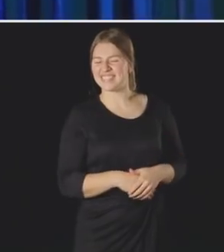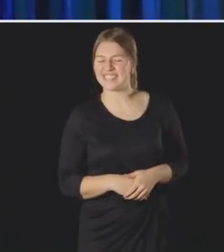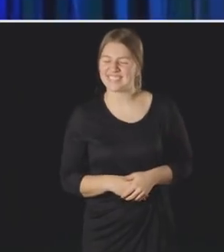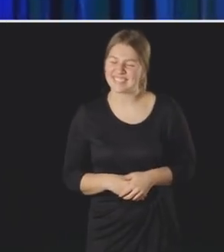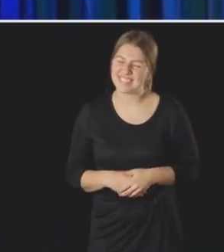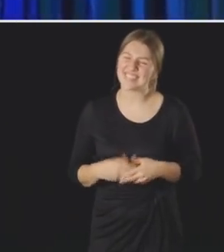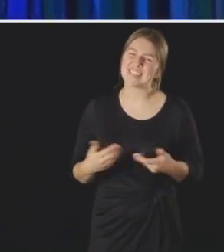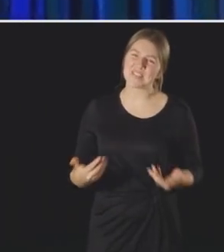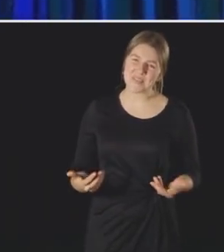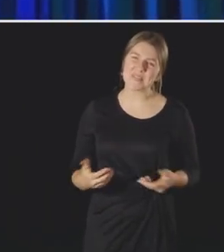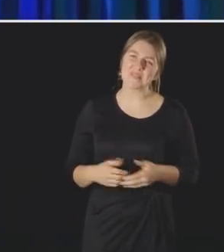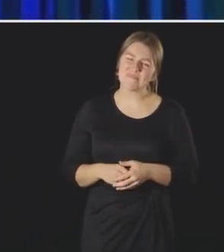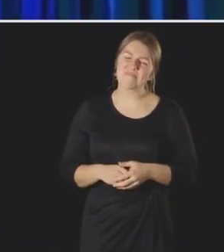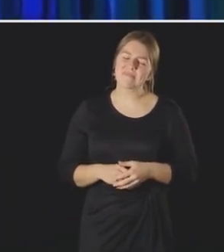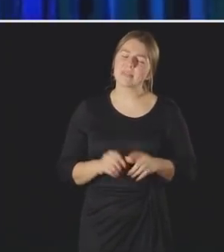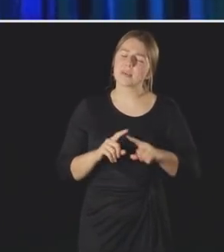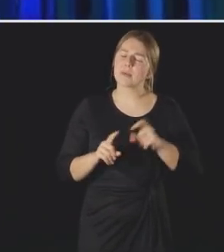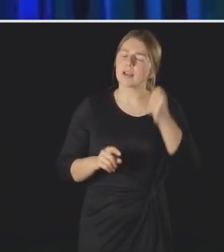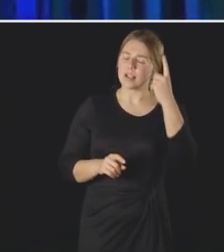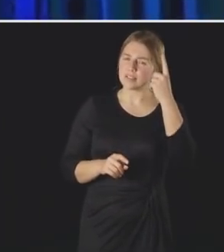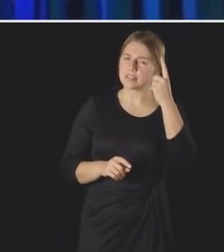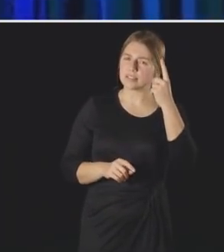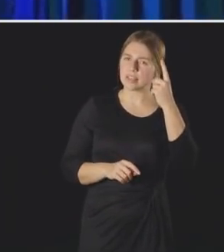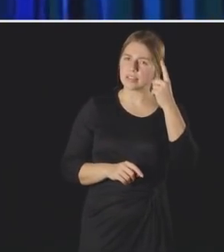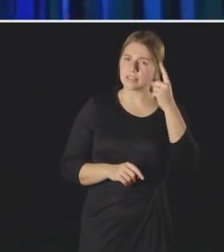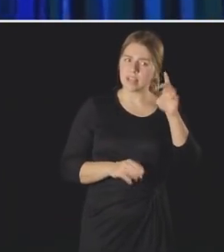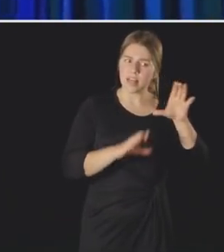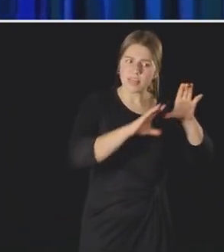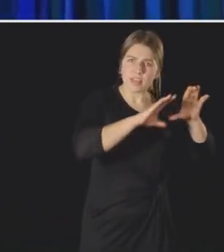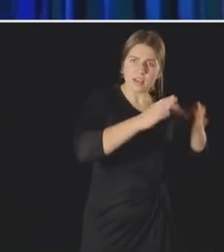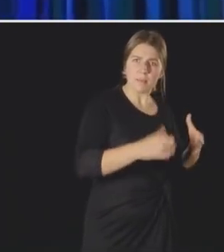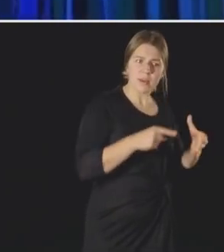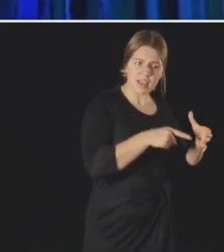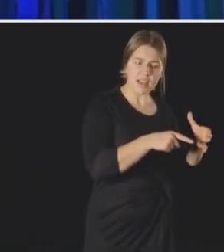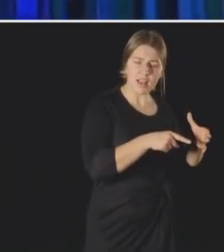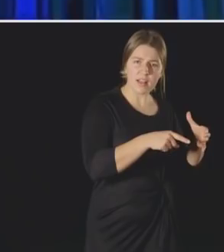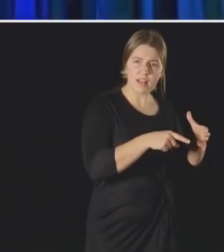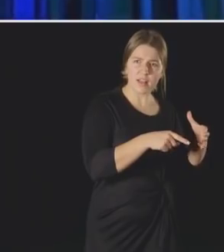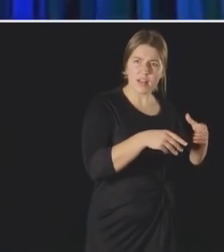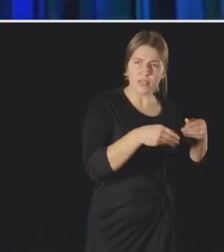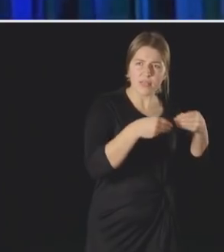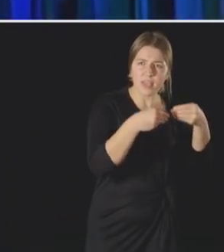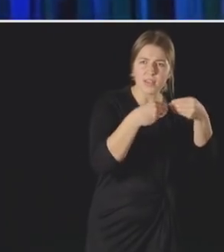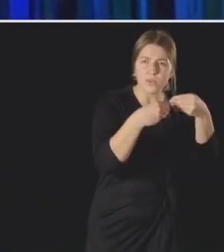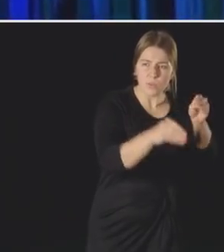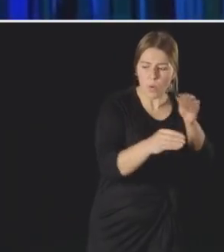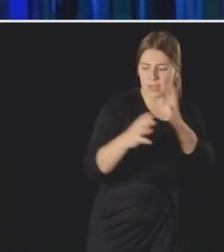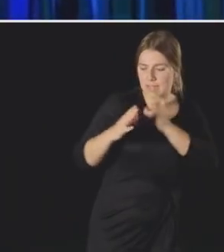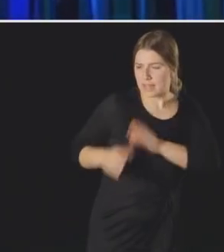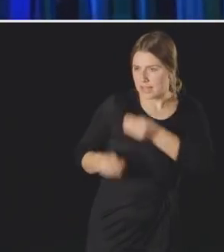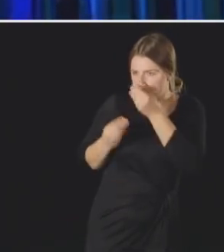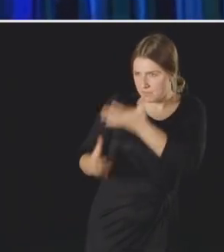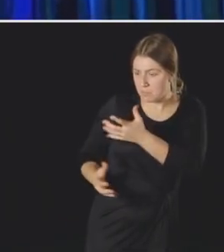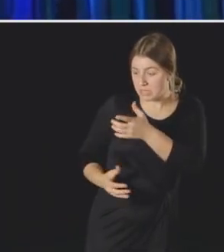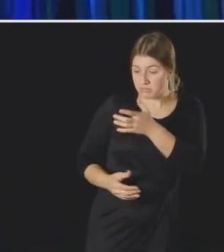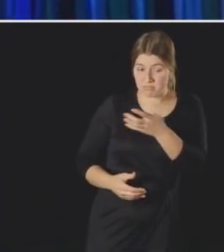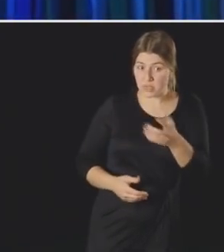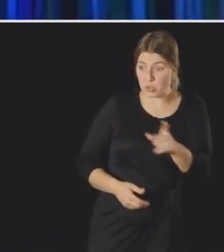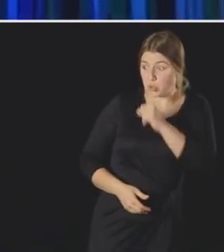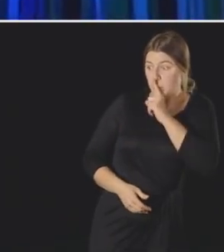But that company chose to sell their users' data without their client's knowledge or